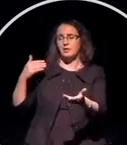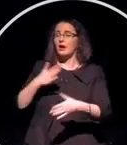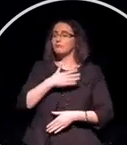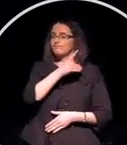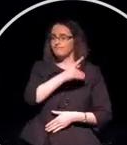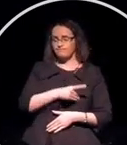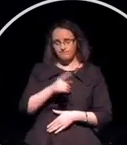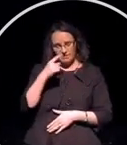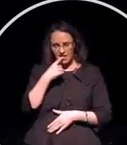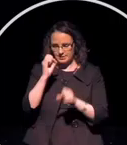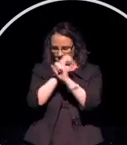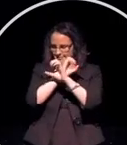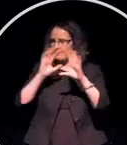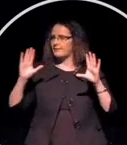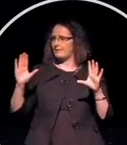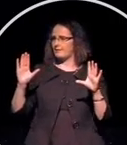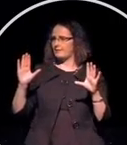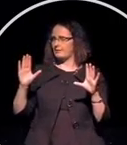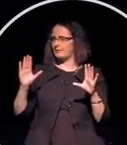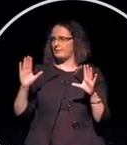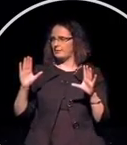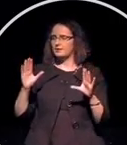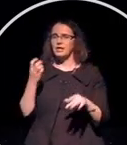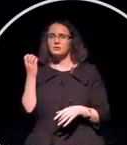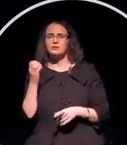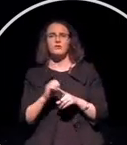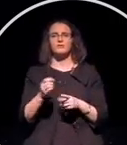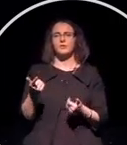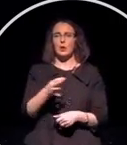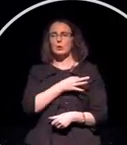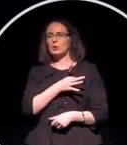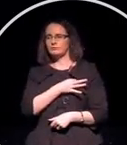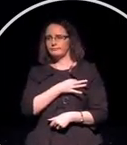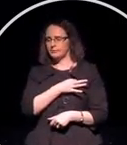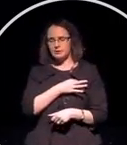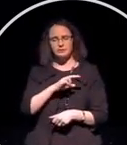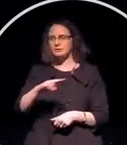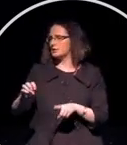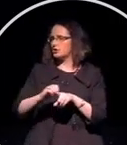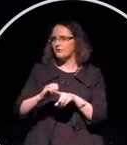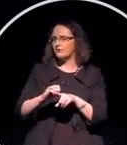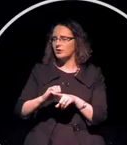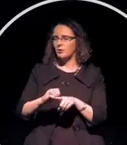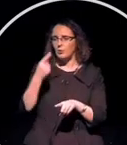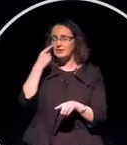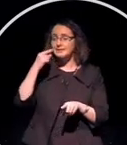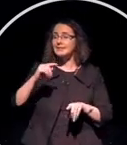duty is clear. It is not enough to be good. We must know what to do when we face